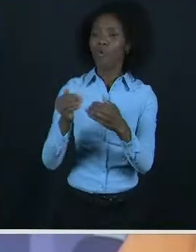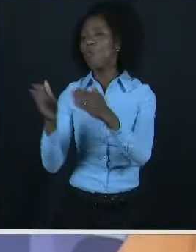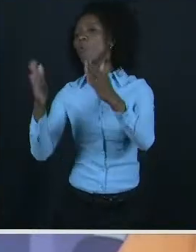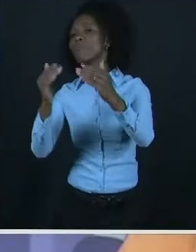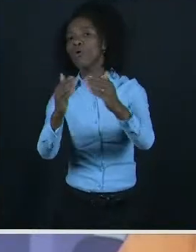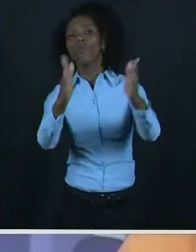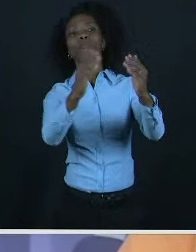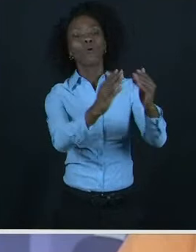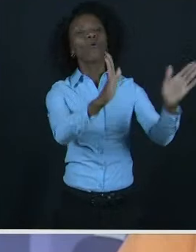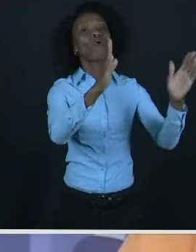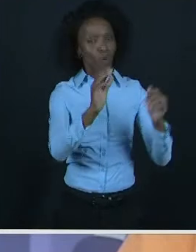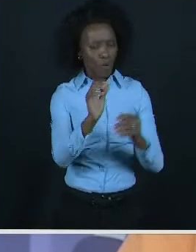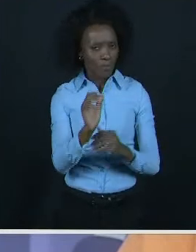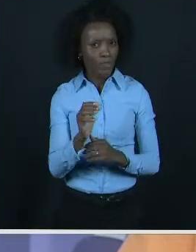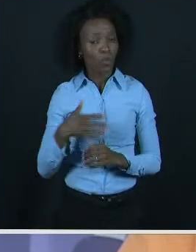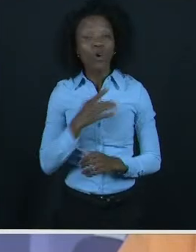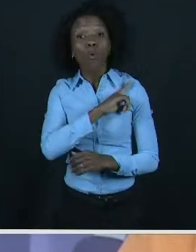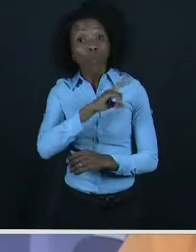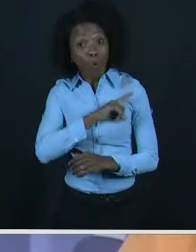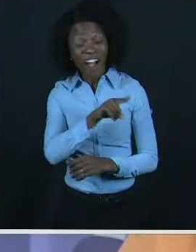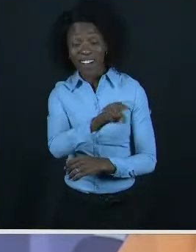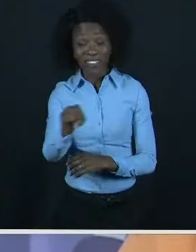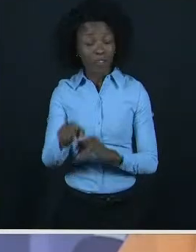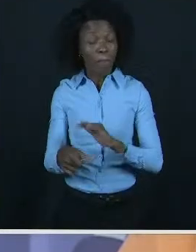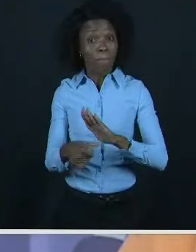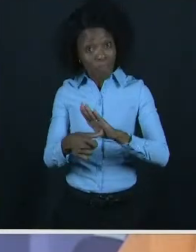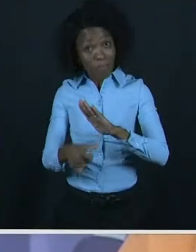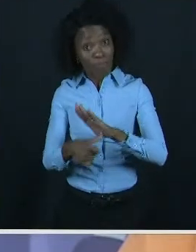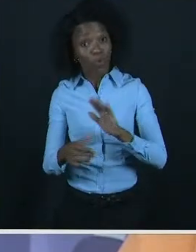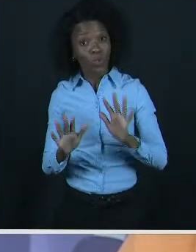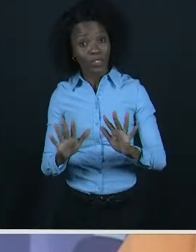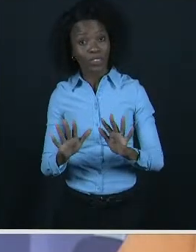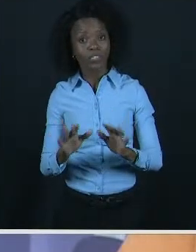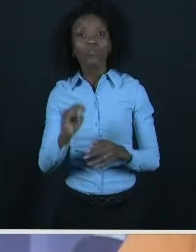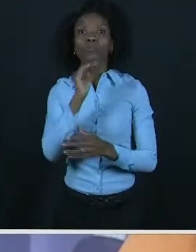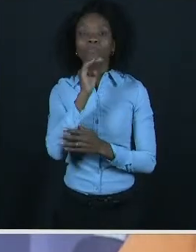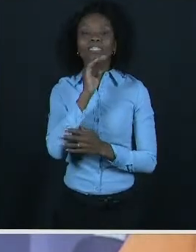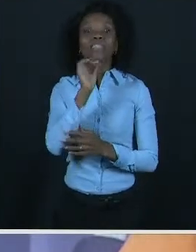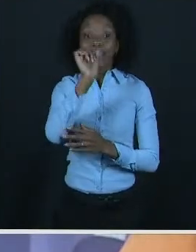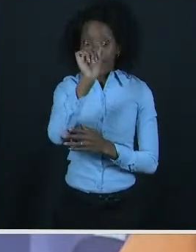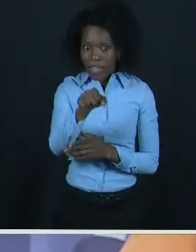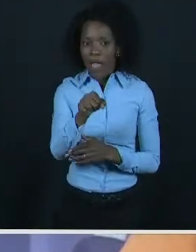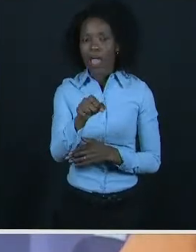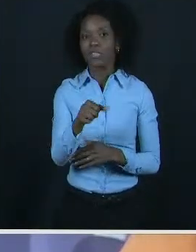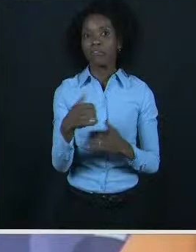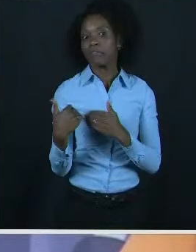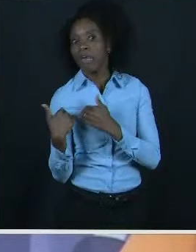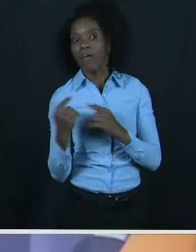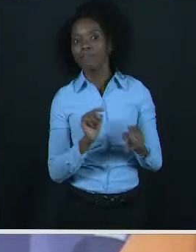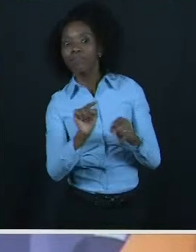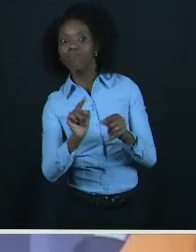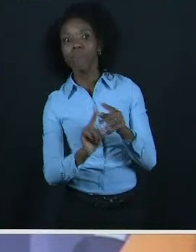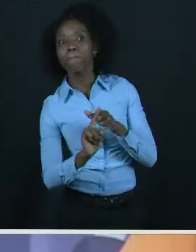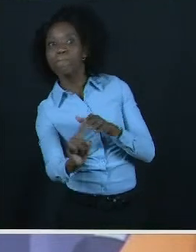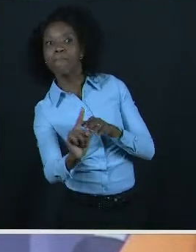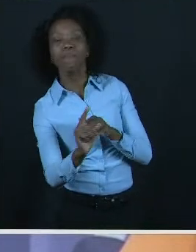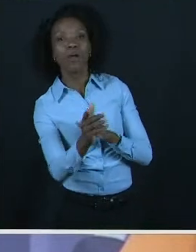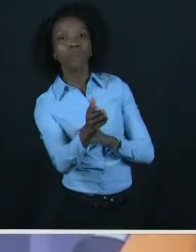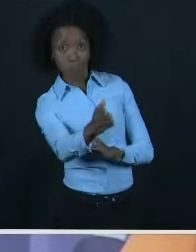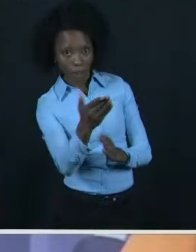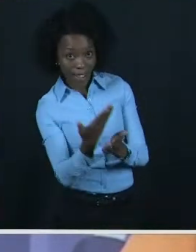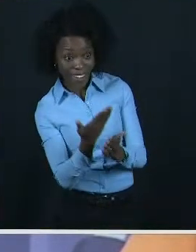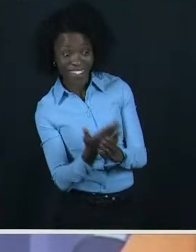they play a key function. Apart from being places of refuge, as well as